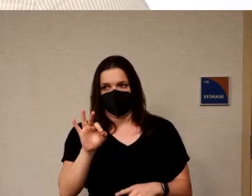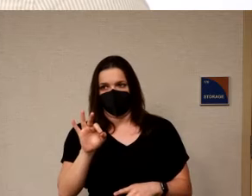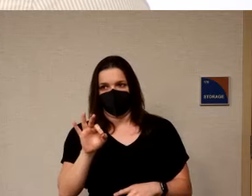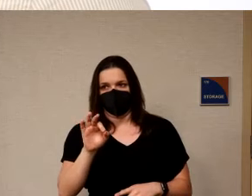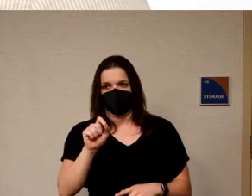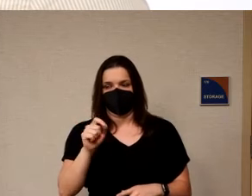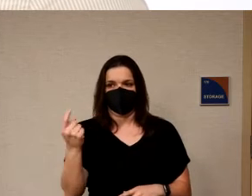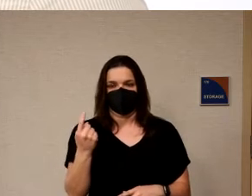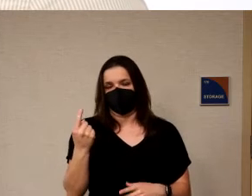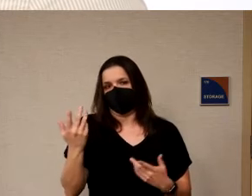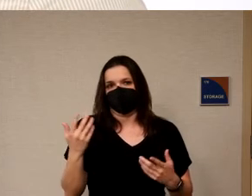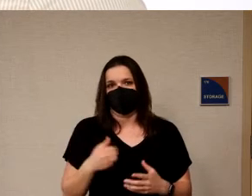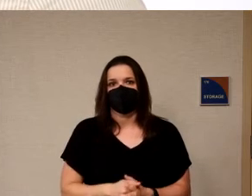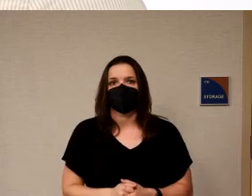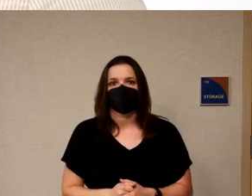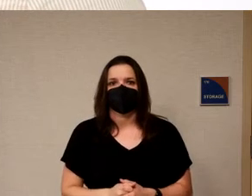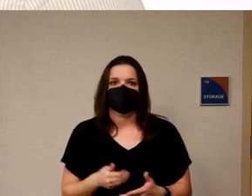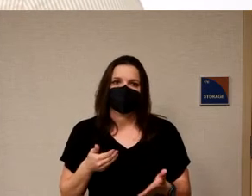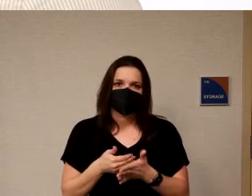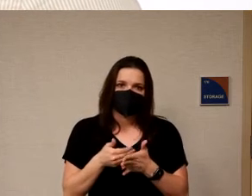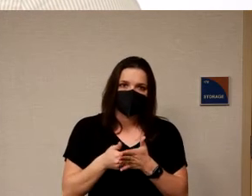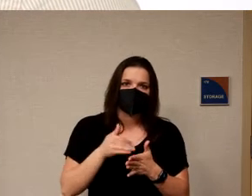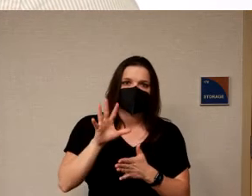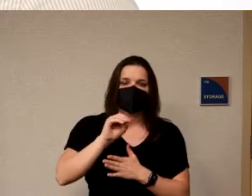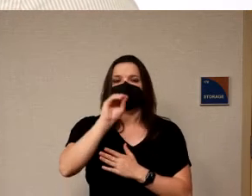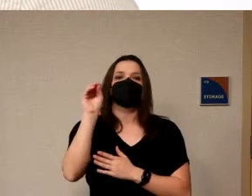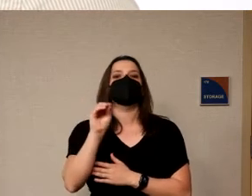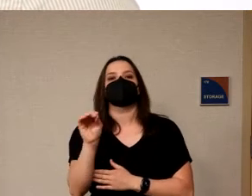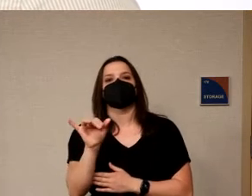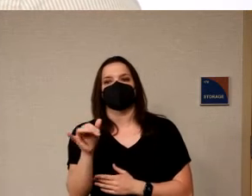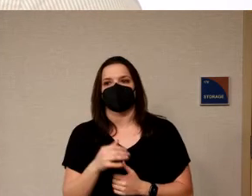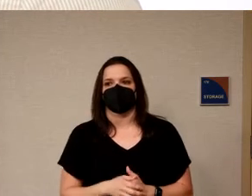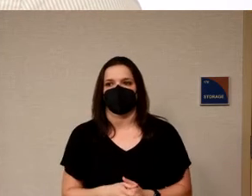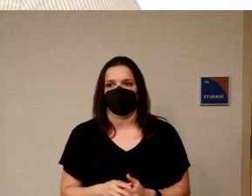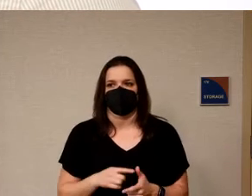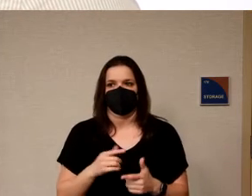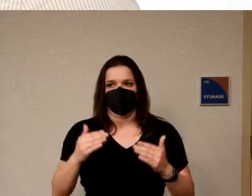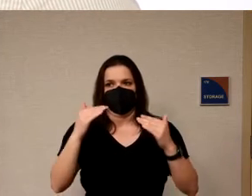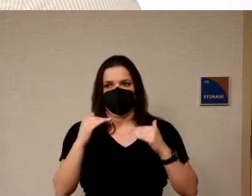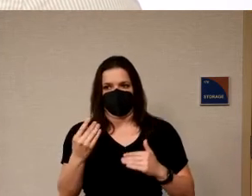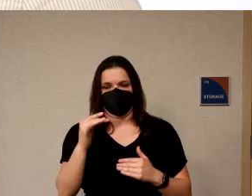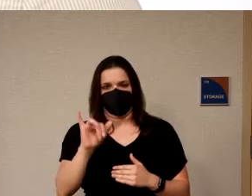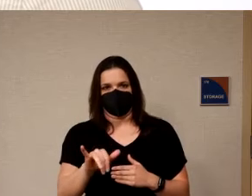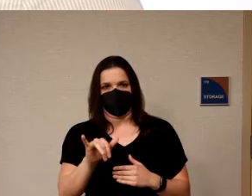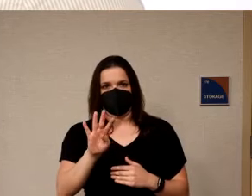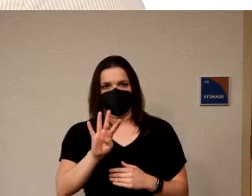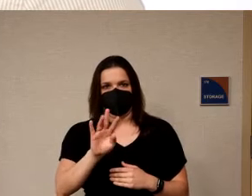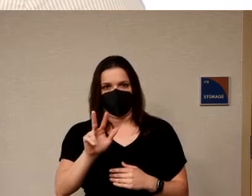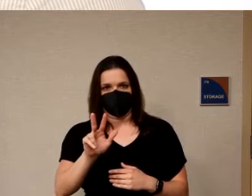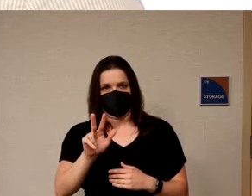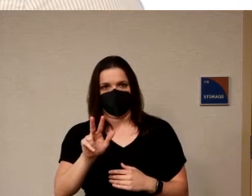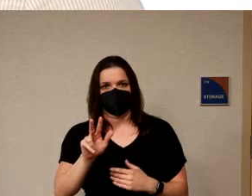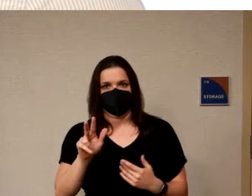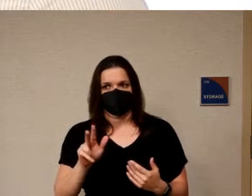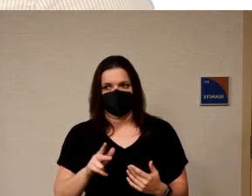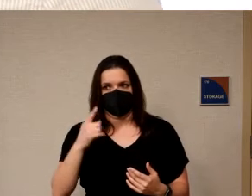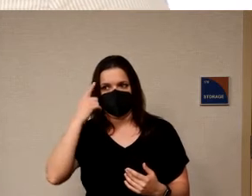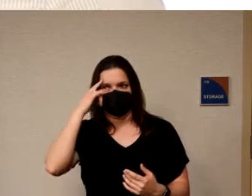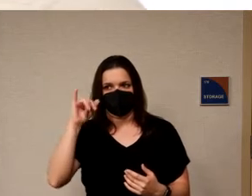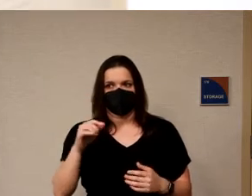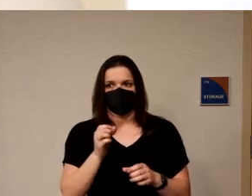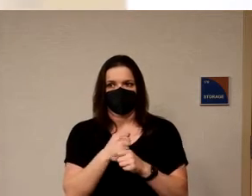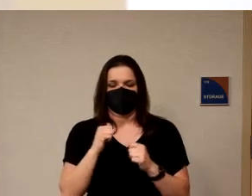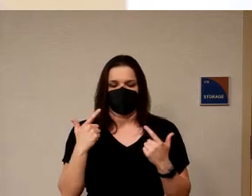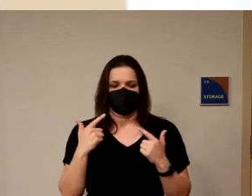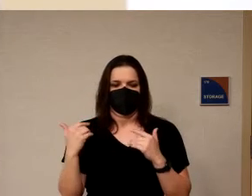point something, so that's very close to 50% as well. And then the next one from down there is 43, which I think makes